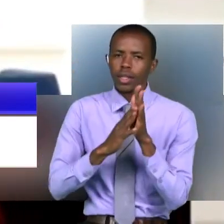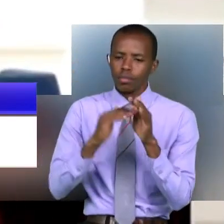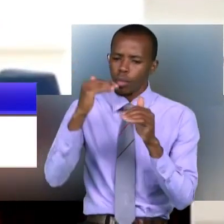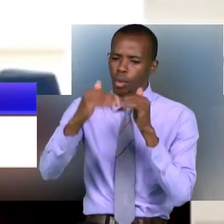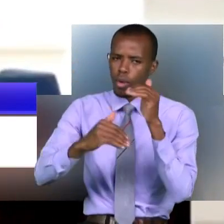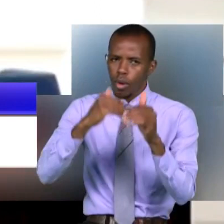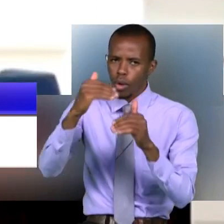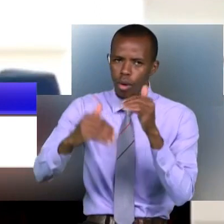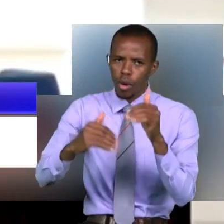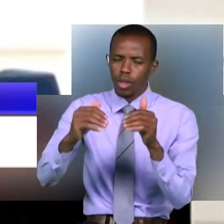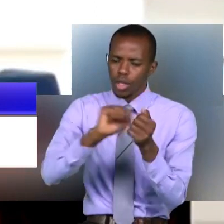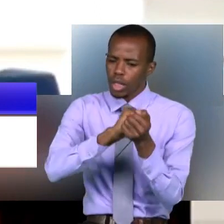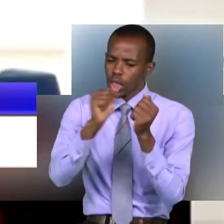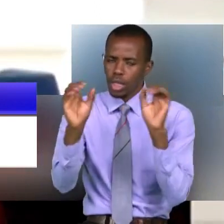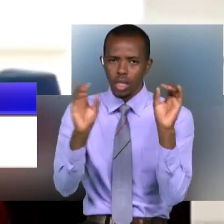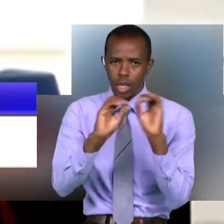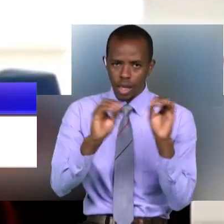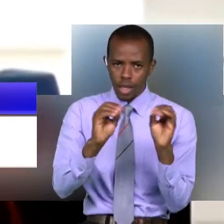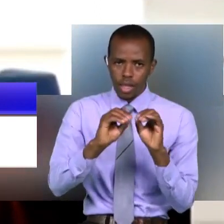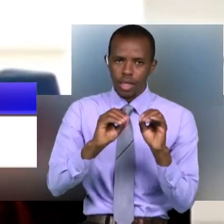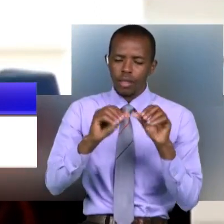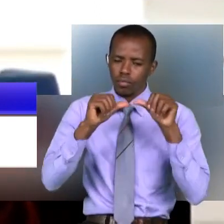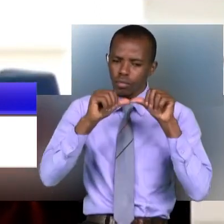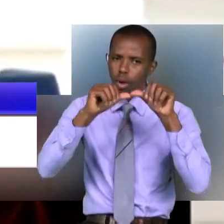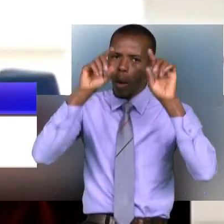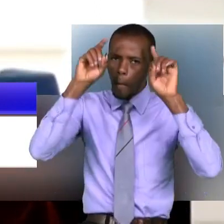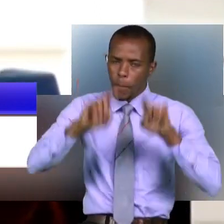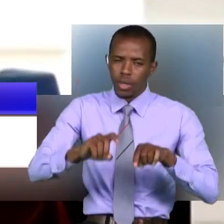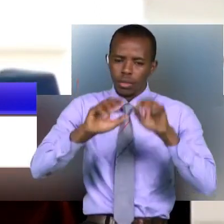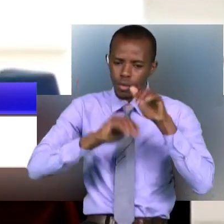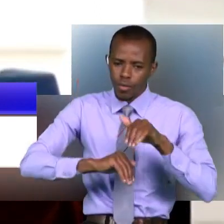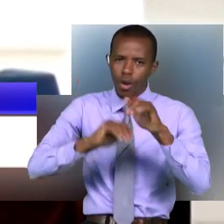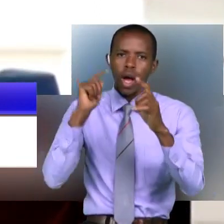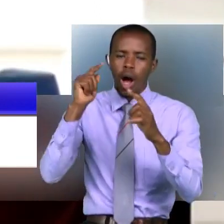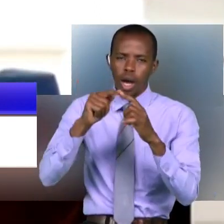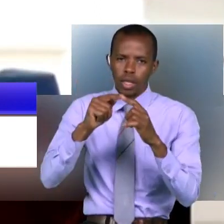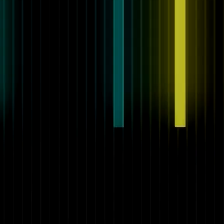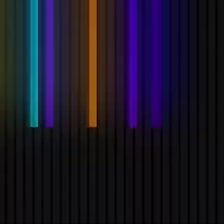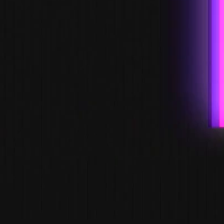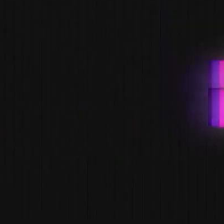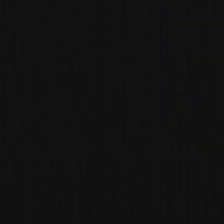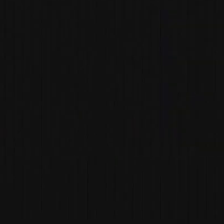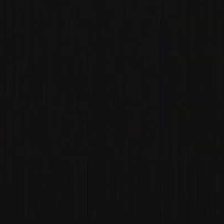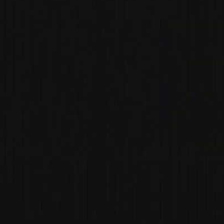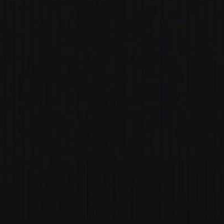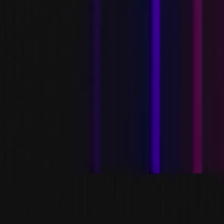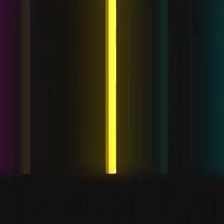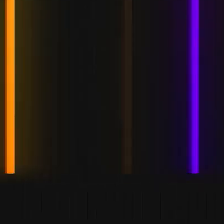protocols not reviewed through this public order shall continue to apply until otherwise notified.